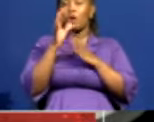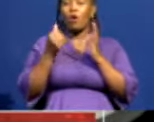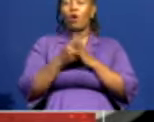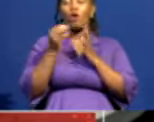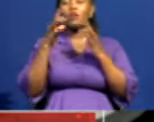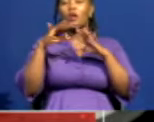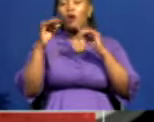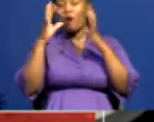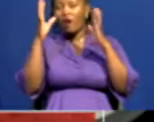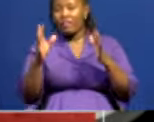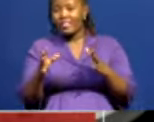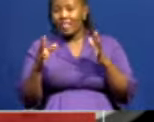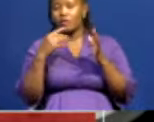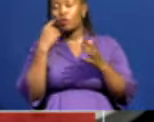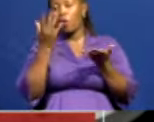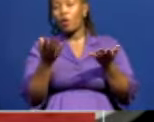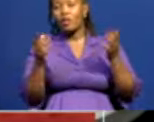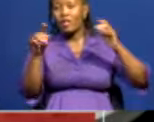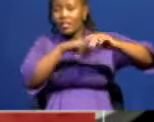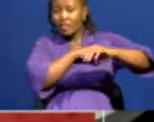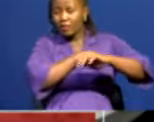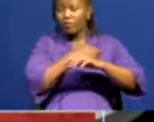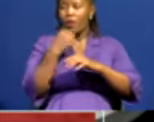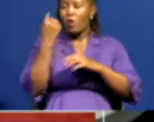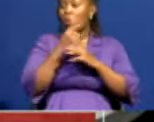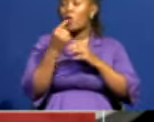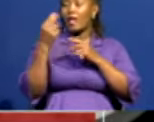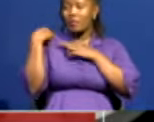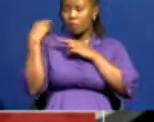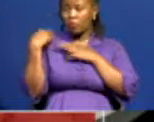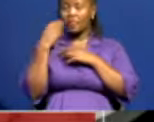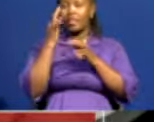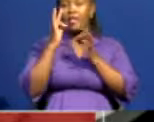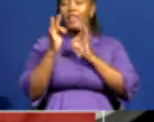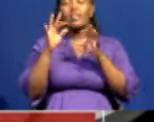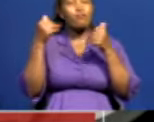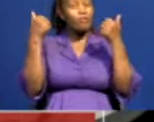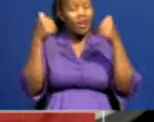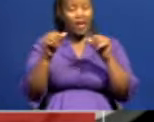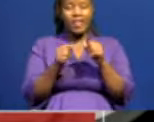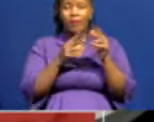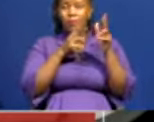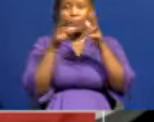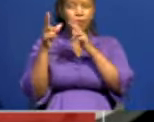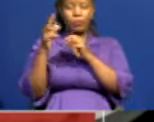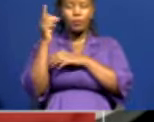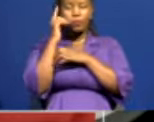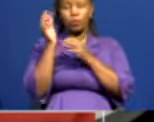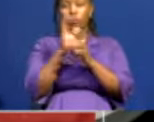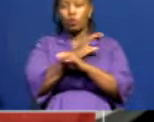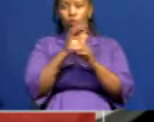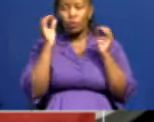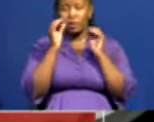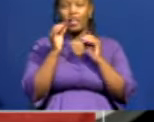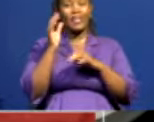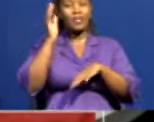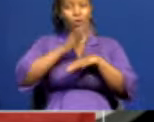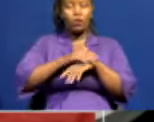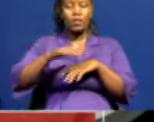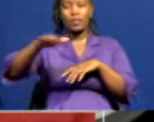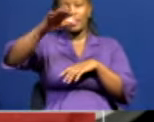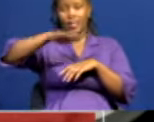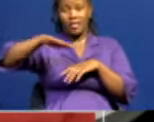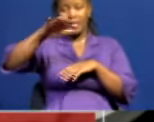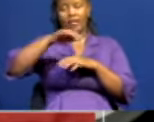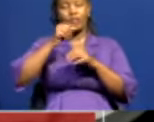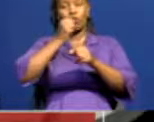administration officers personally liable if illegal arms believed to be fueling banditry are found in their area